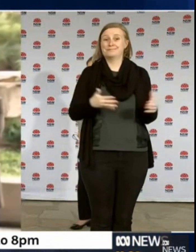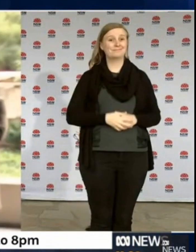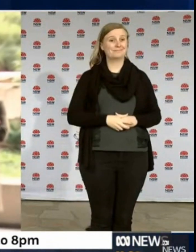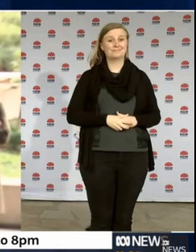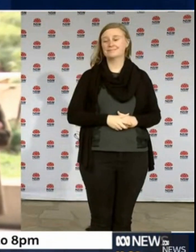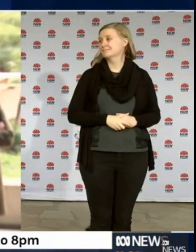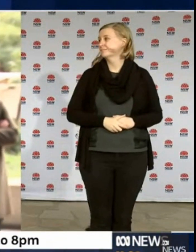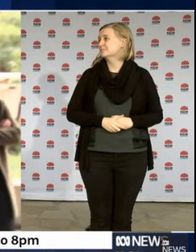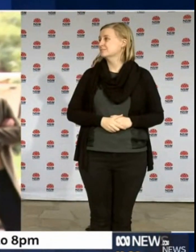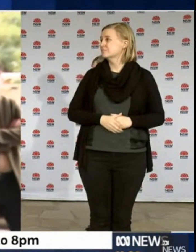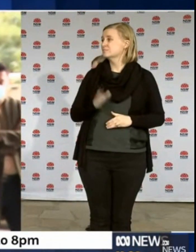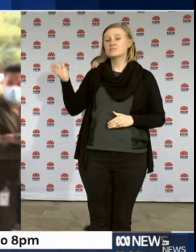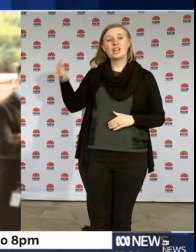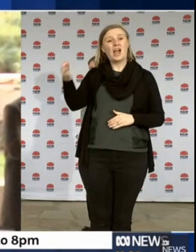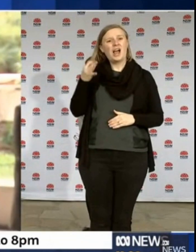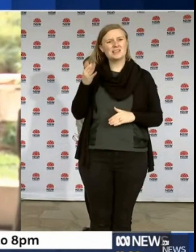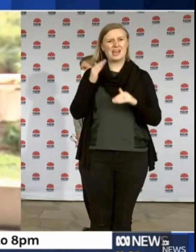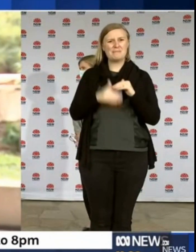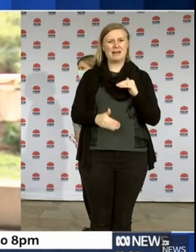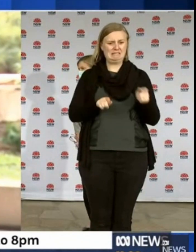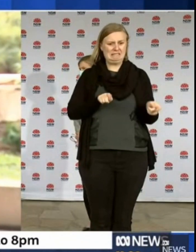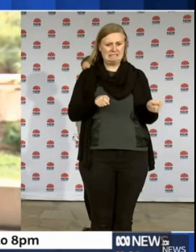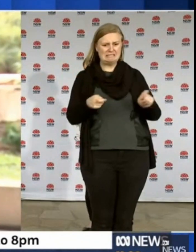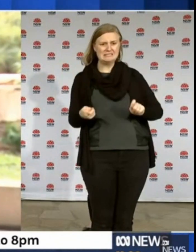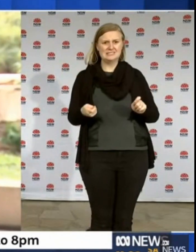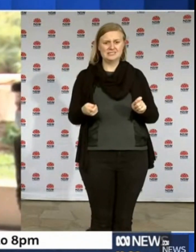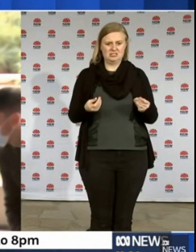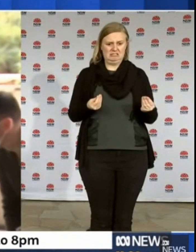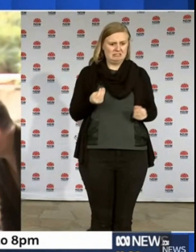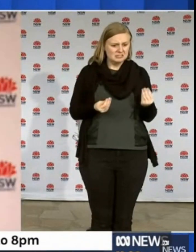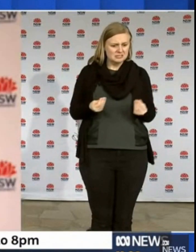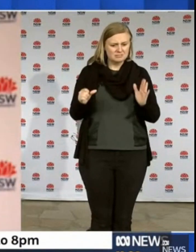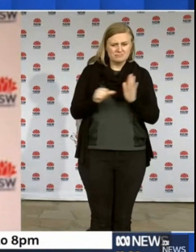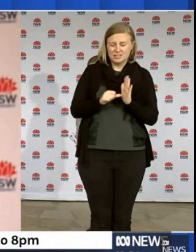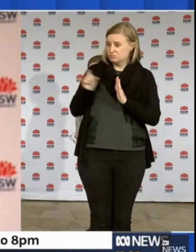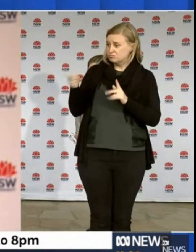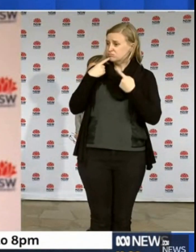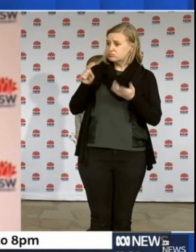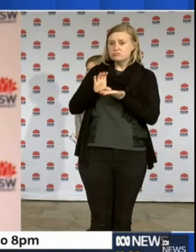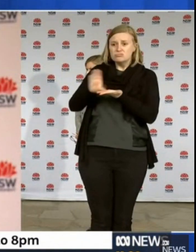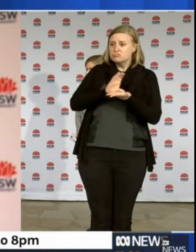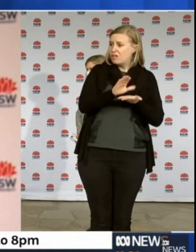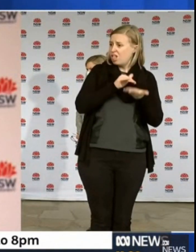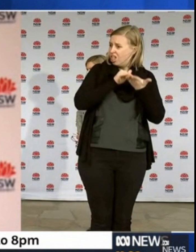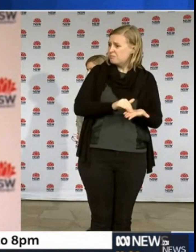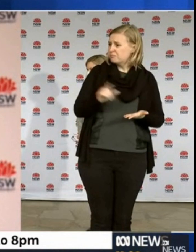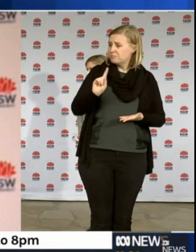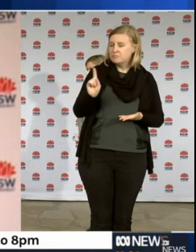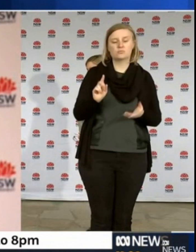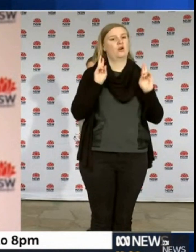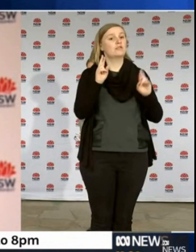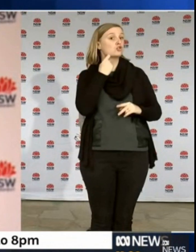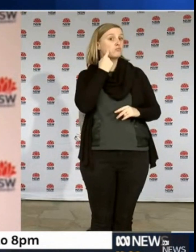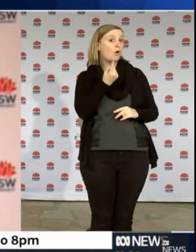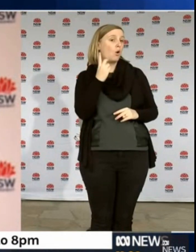to assistance, how close are you to announcing a financial assistance package, and will it go on the Discover voucher? Look, I'm hoping to be able